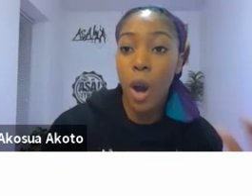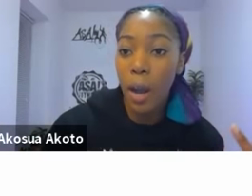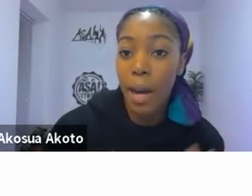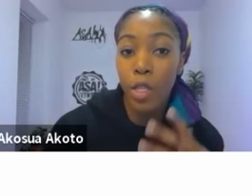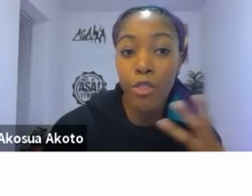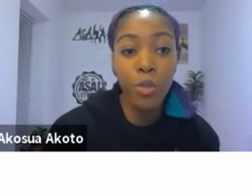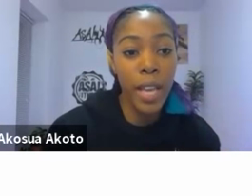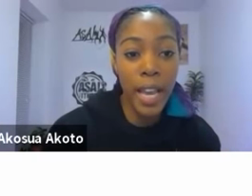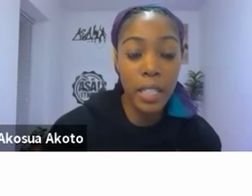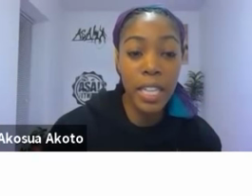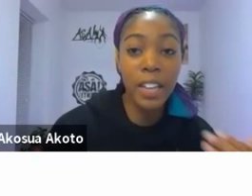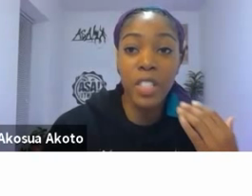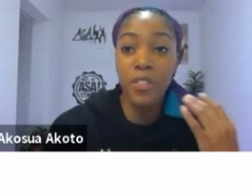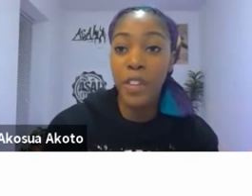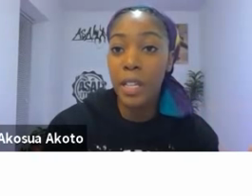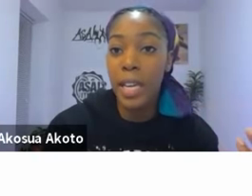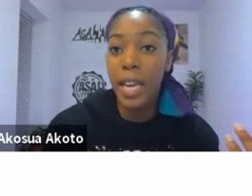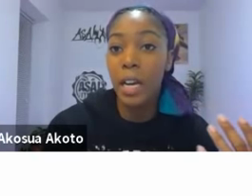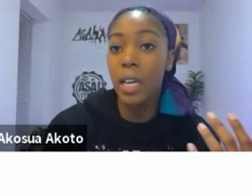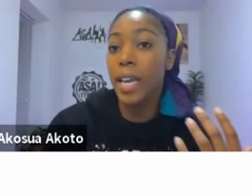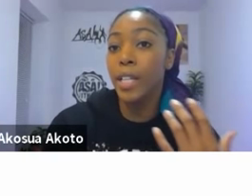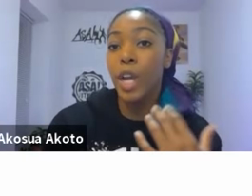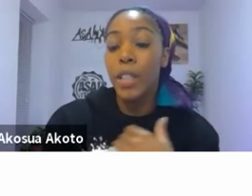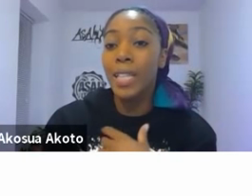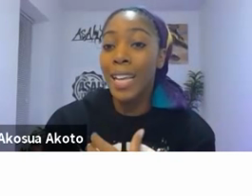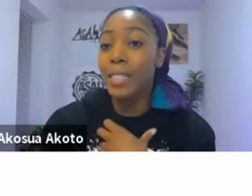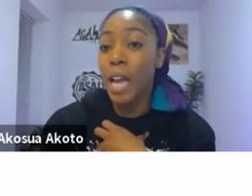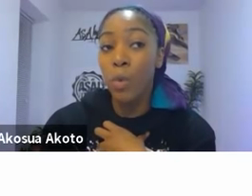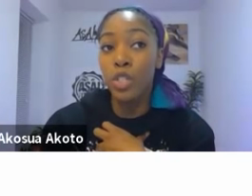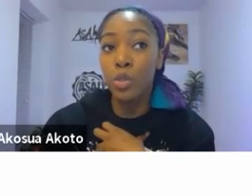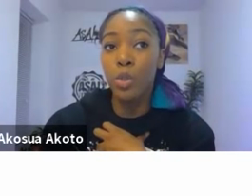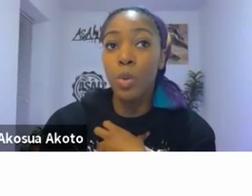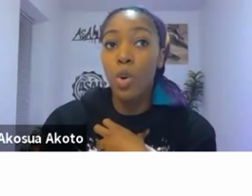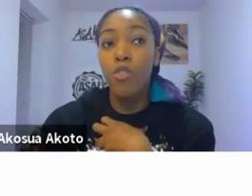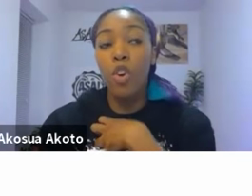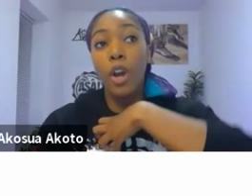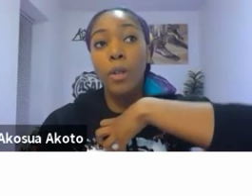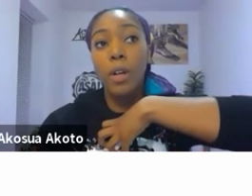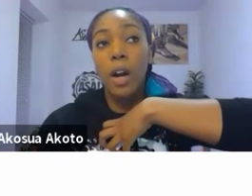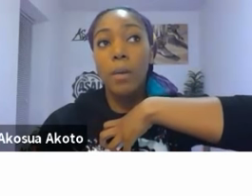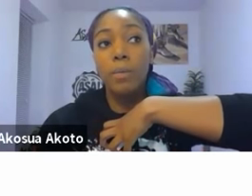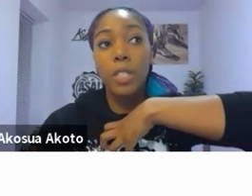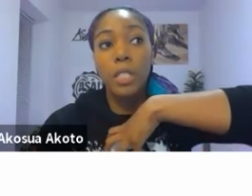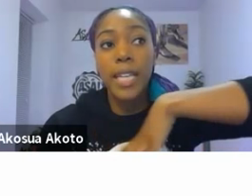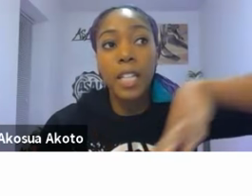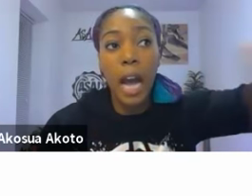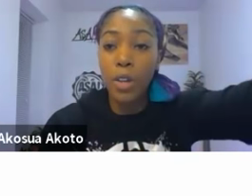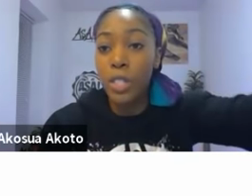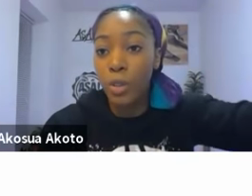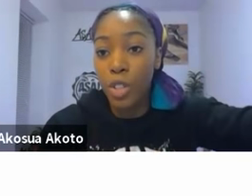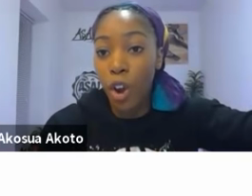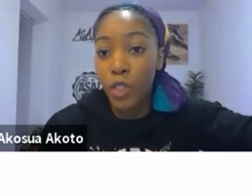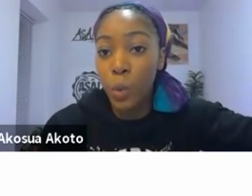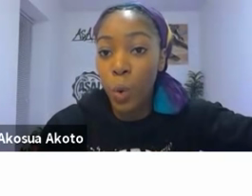and talk about through dance. It gives the feeling, again, the dances that we do for to send